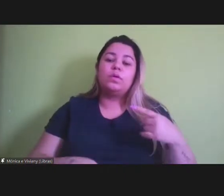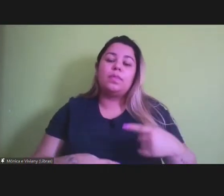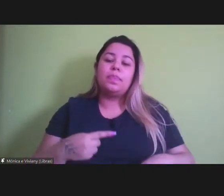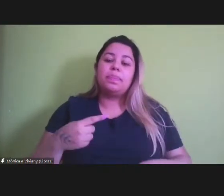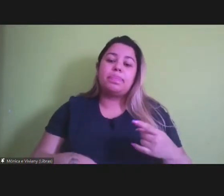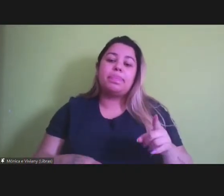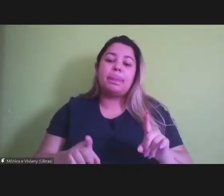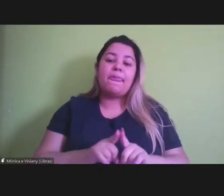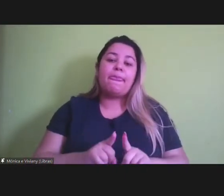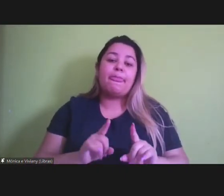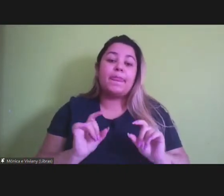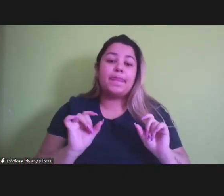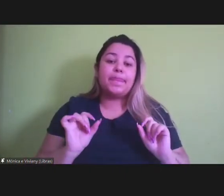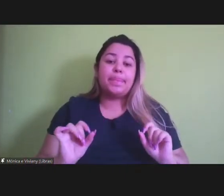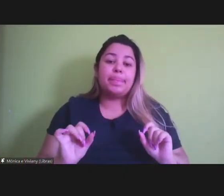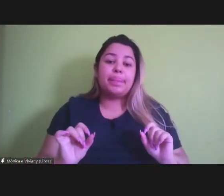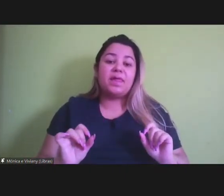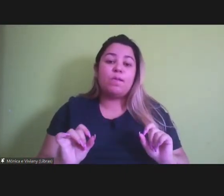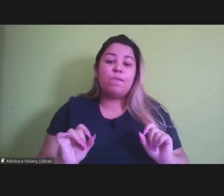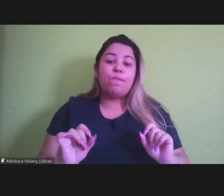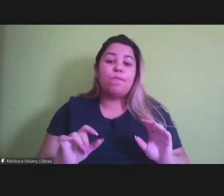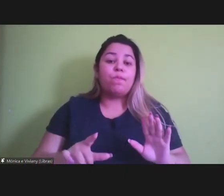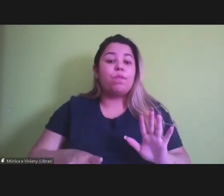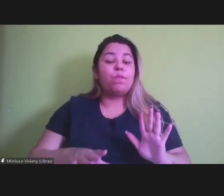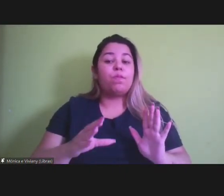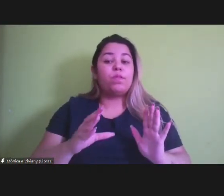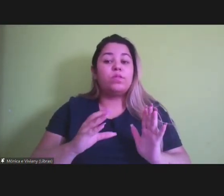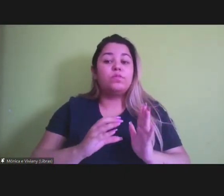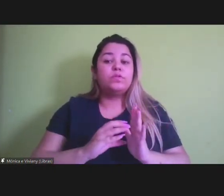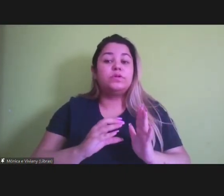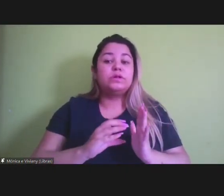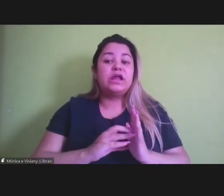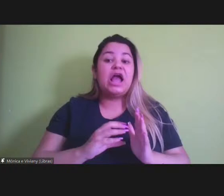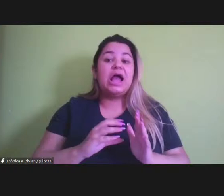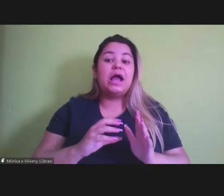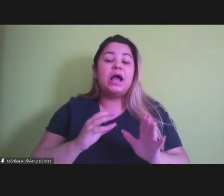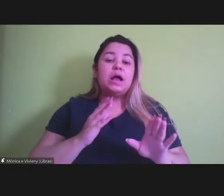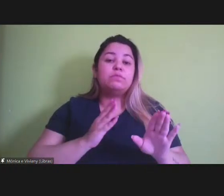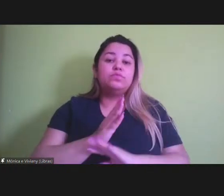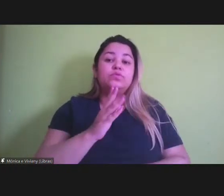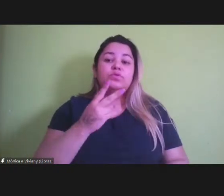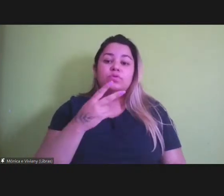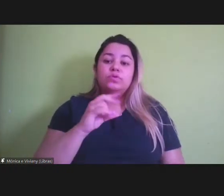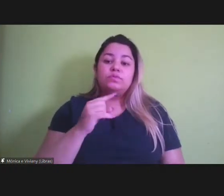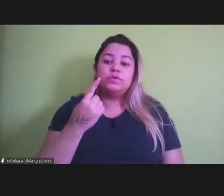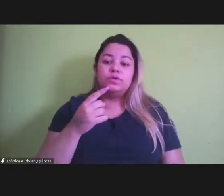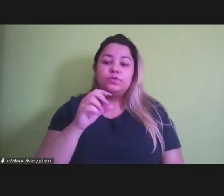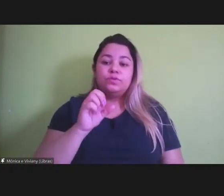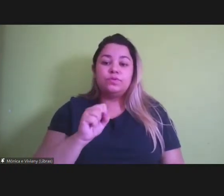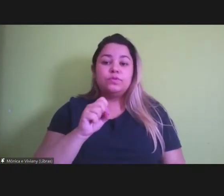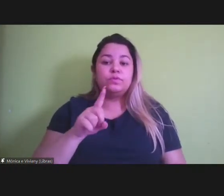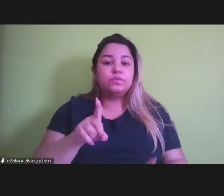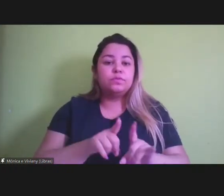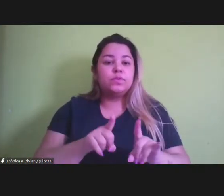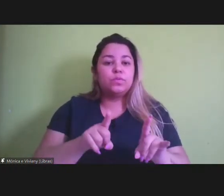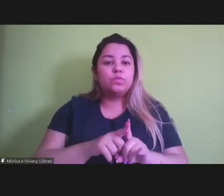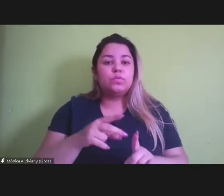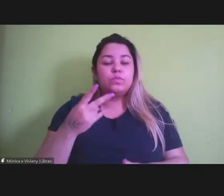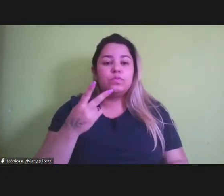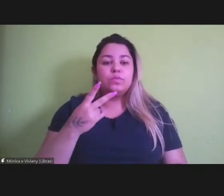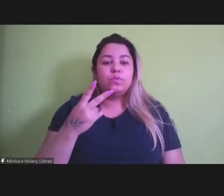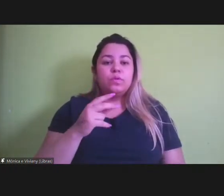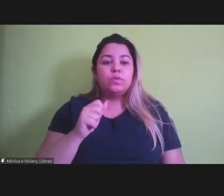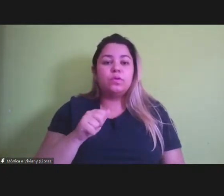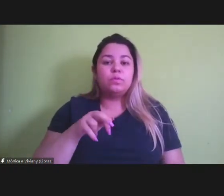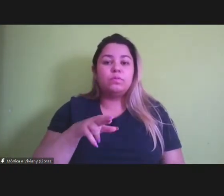the study and what was being discussed. The new ethical code of conduct approved in 2018 brings